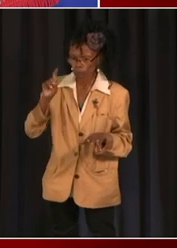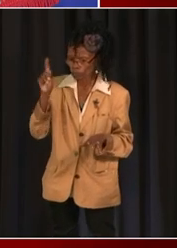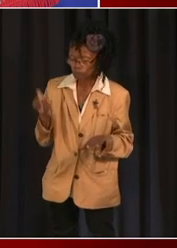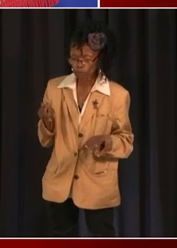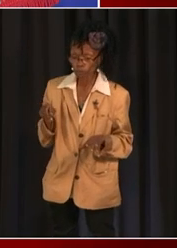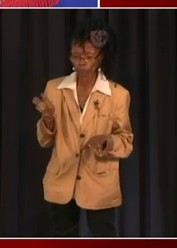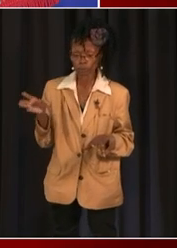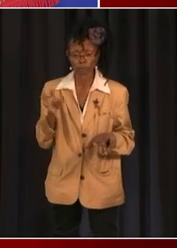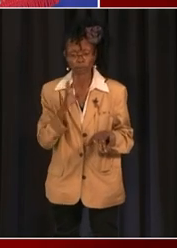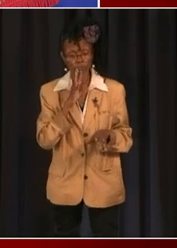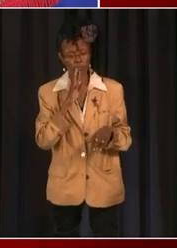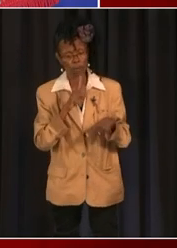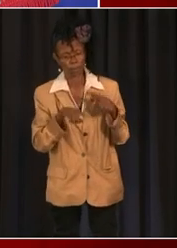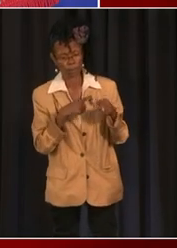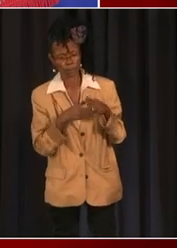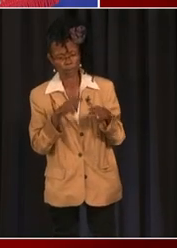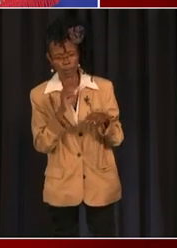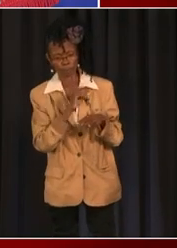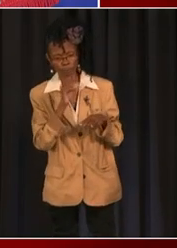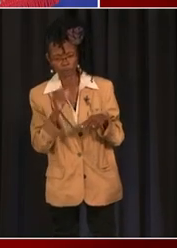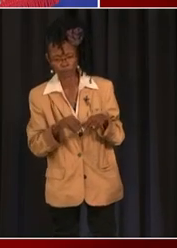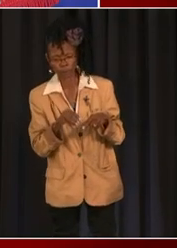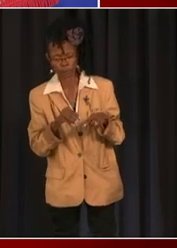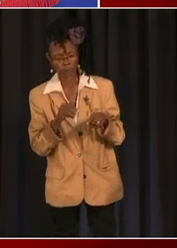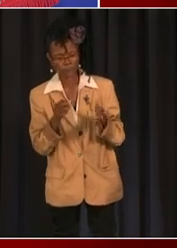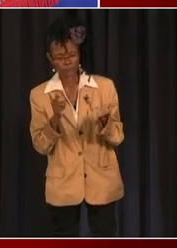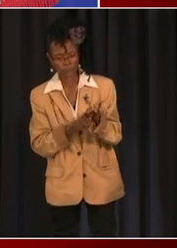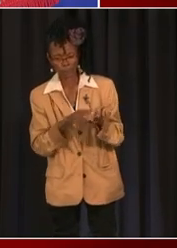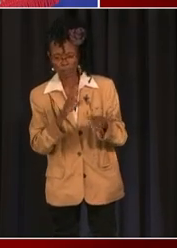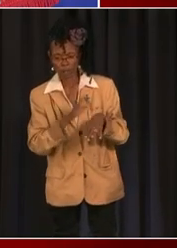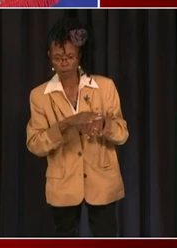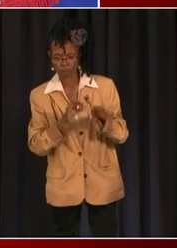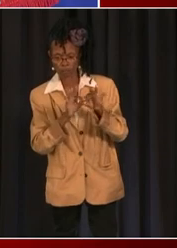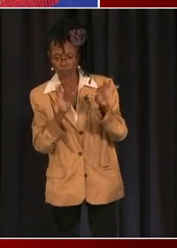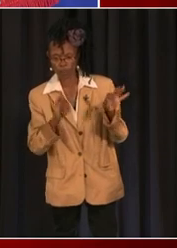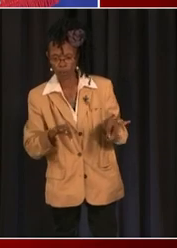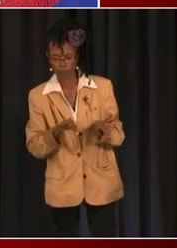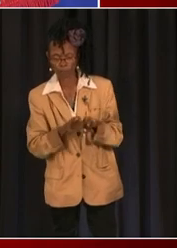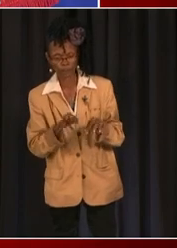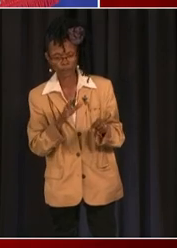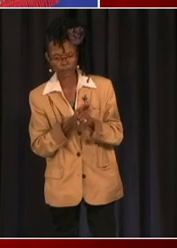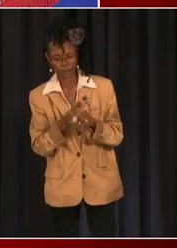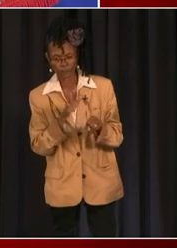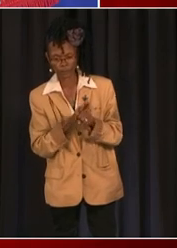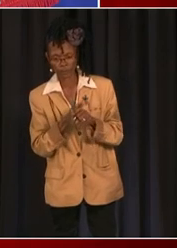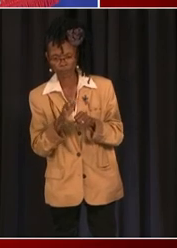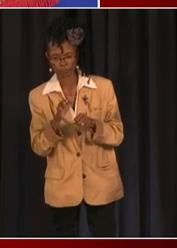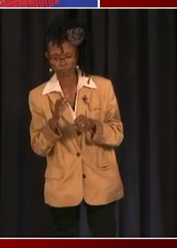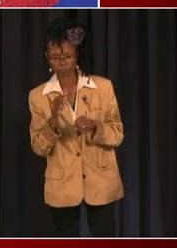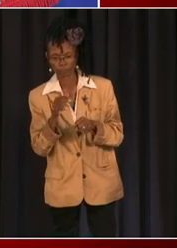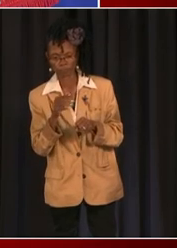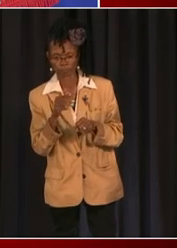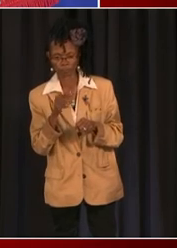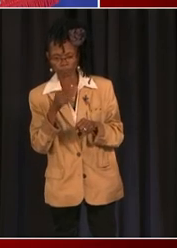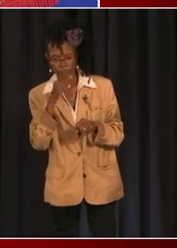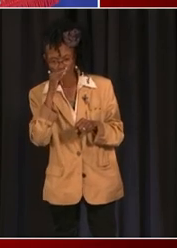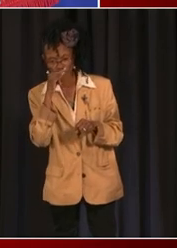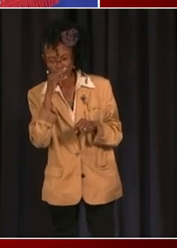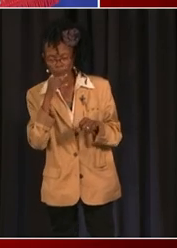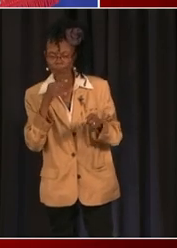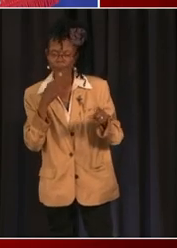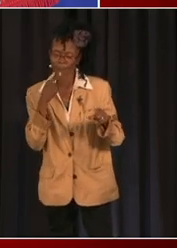number of consent forms, you don't have enough kids to know what's happening at the school. Exactly.